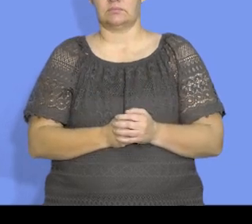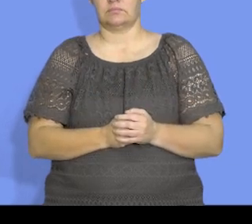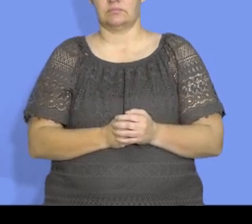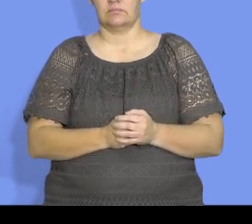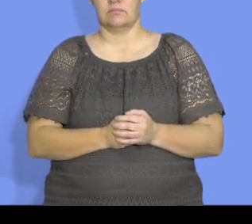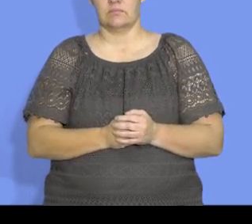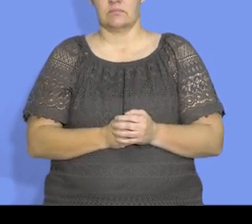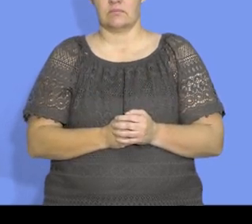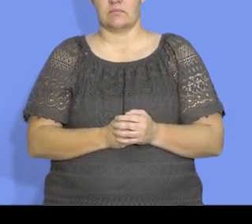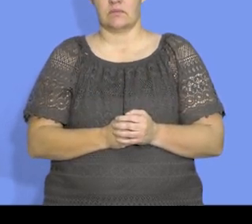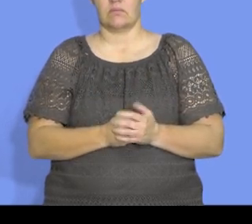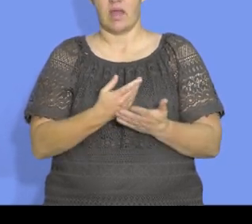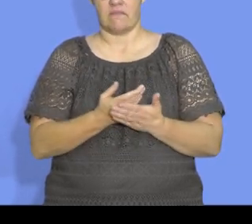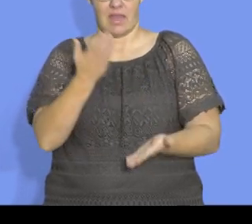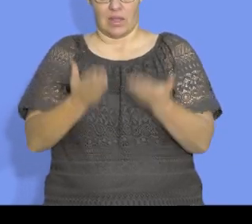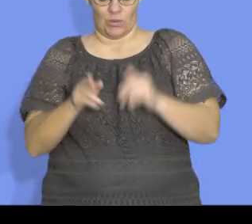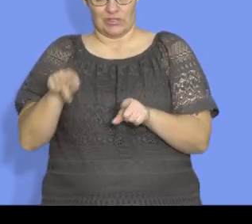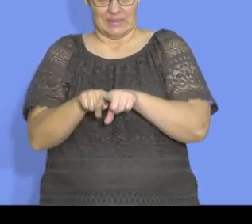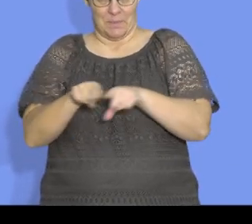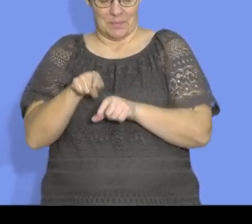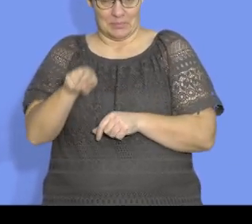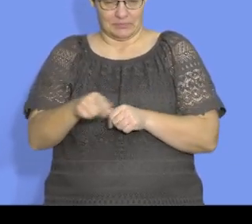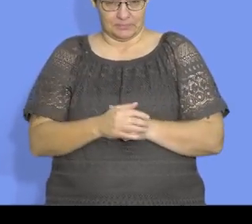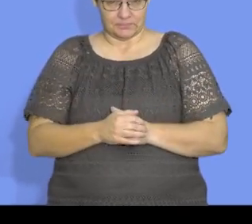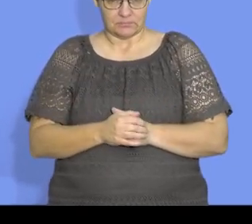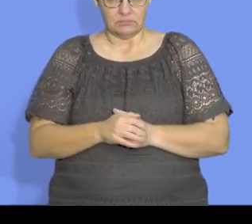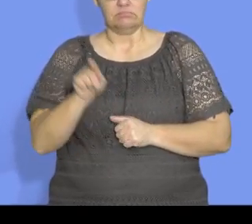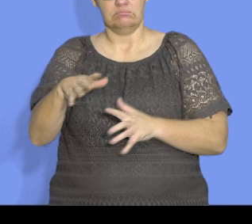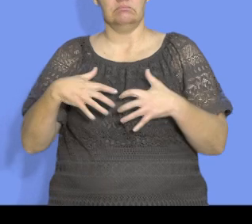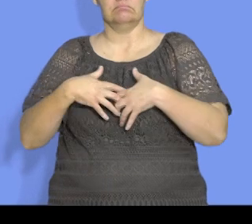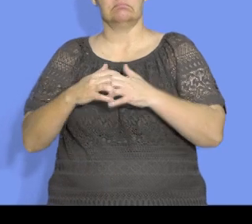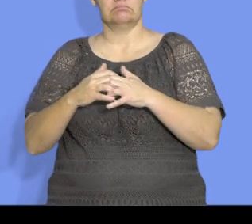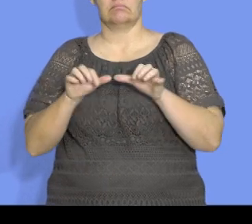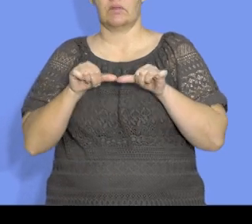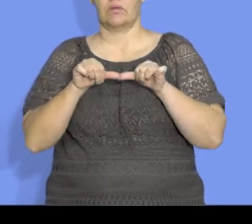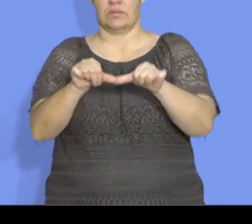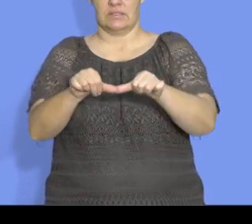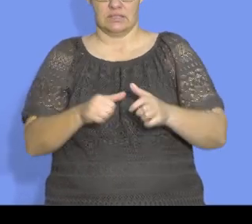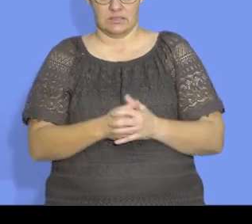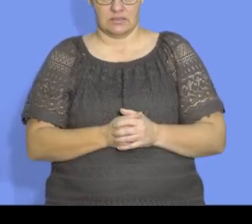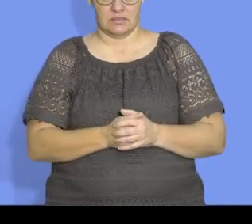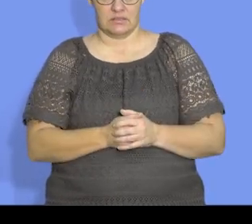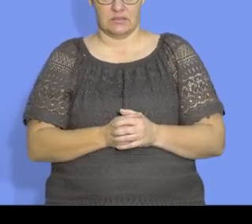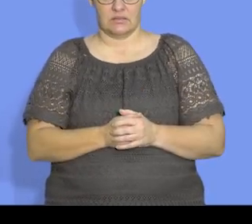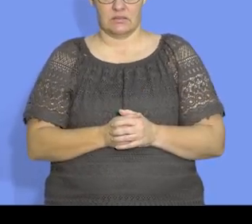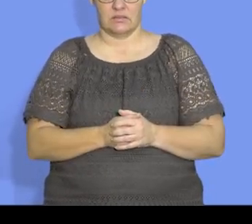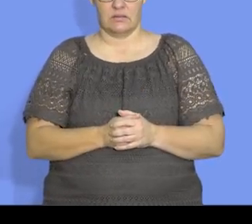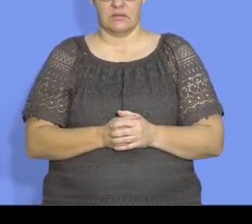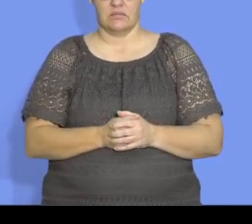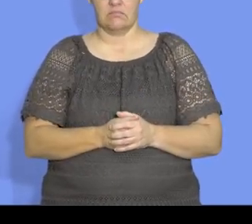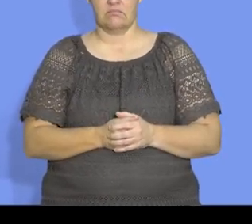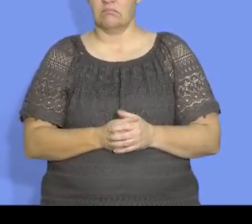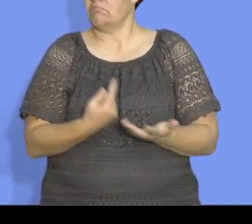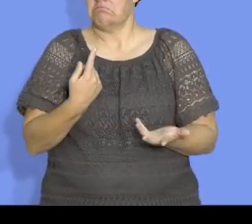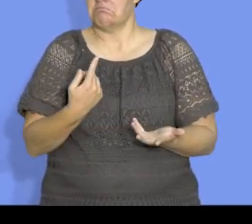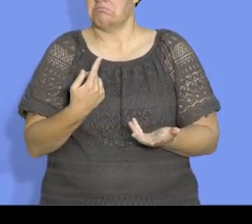into an equation like this, that this will form a constant. So what can we